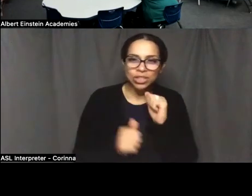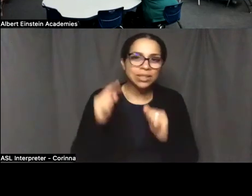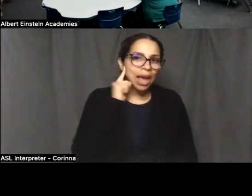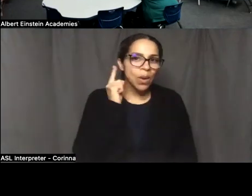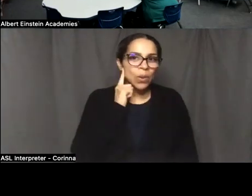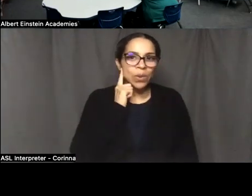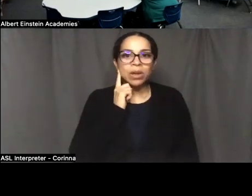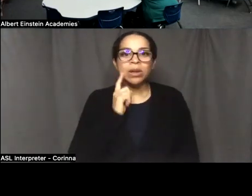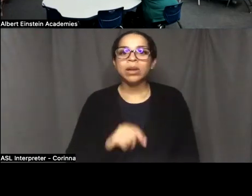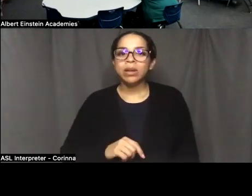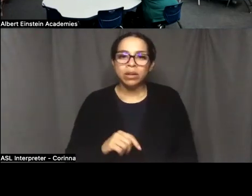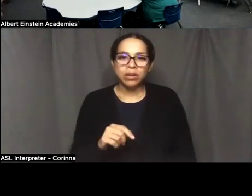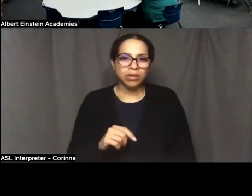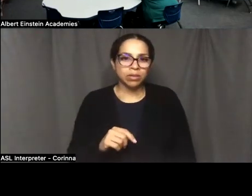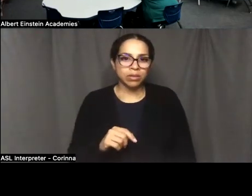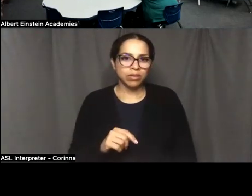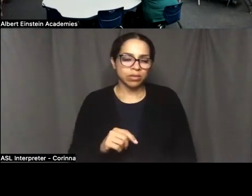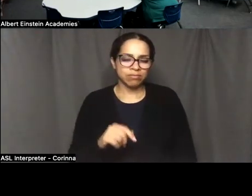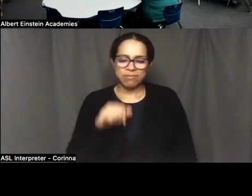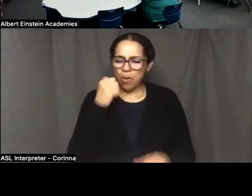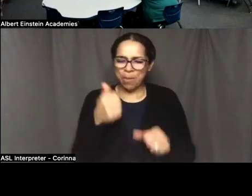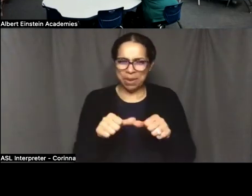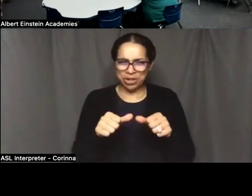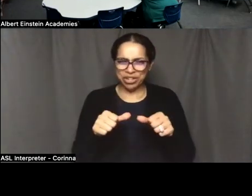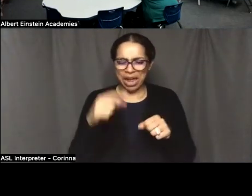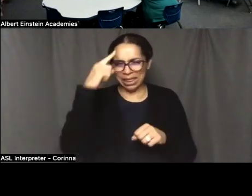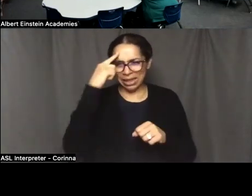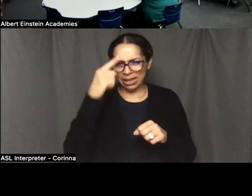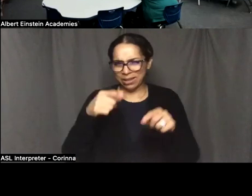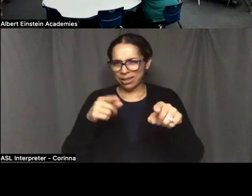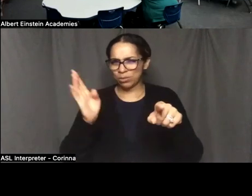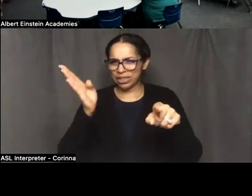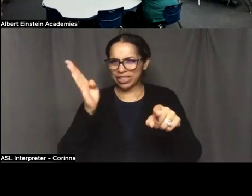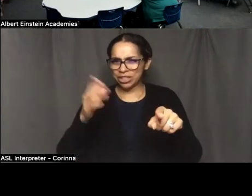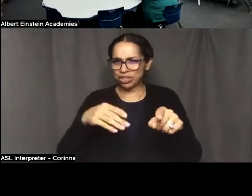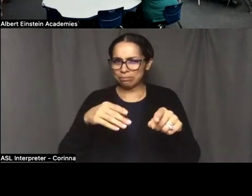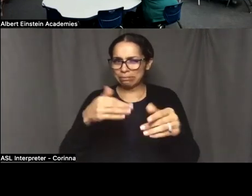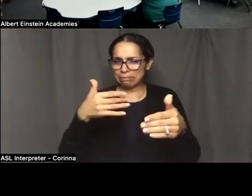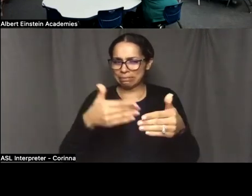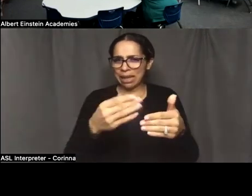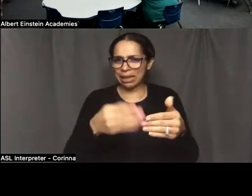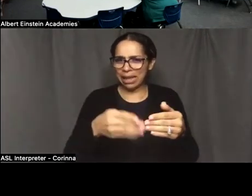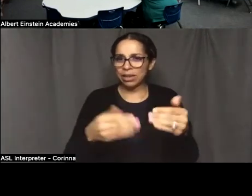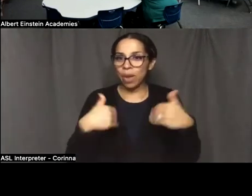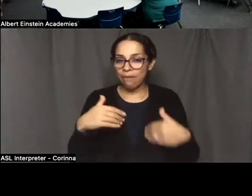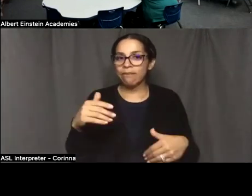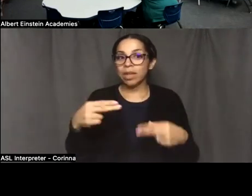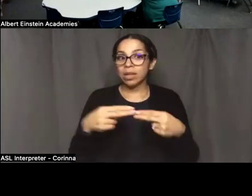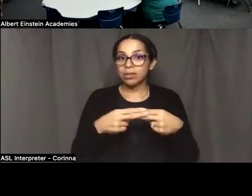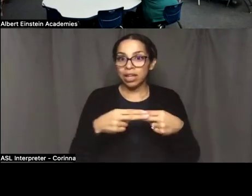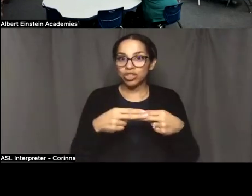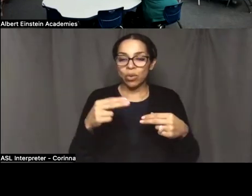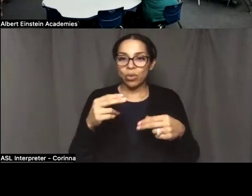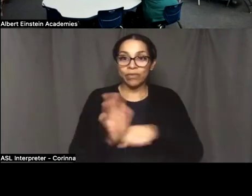And we have, I can't remember, I think at the end of this presentation, there's a link. We have a slideshow that has videos for